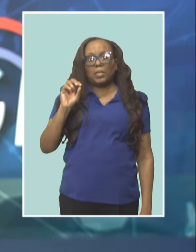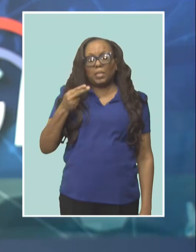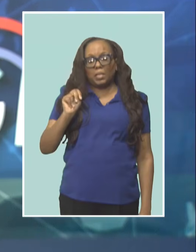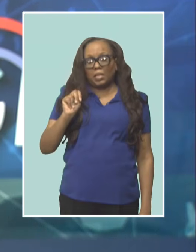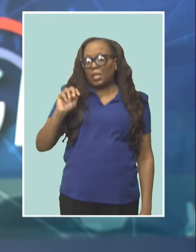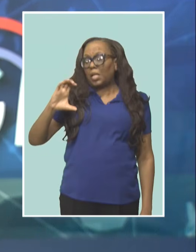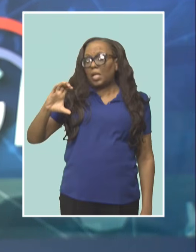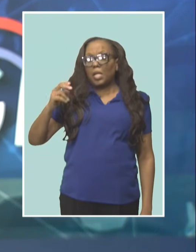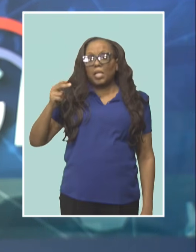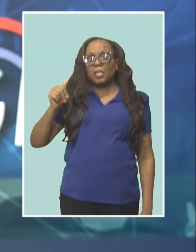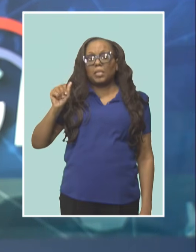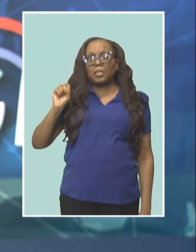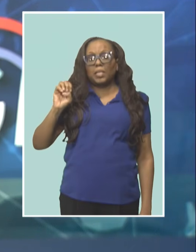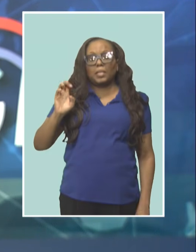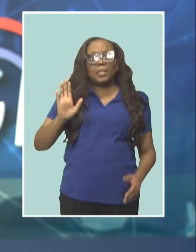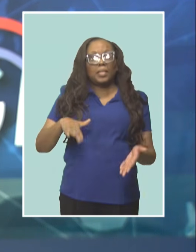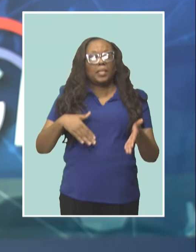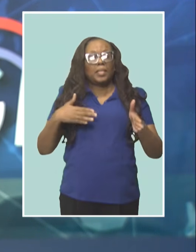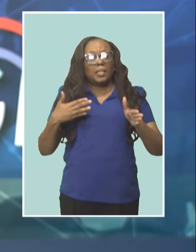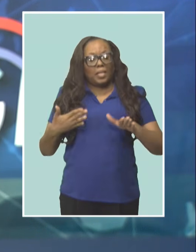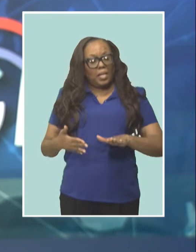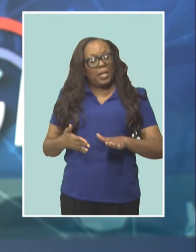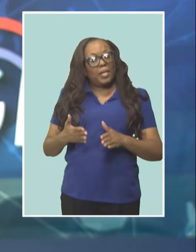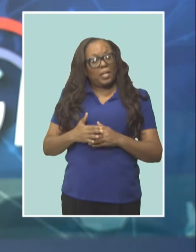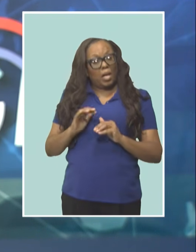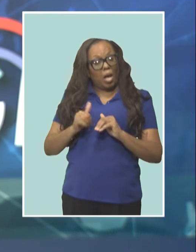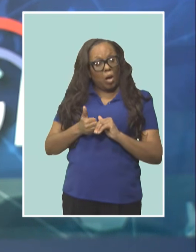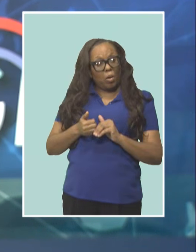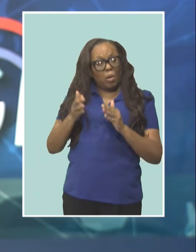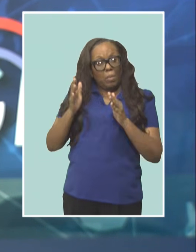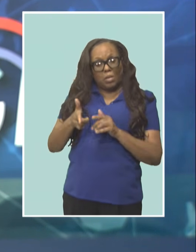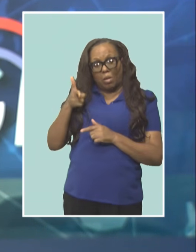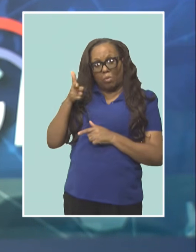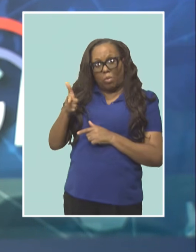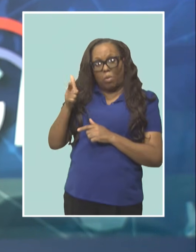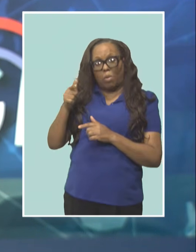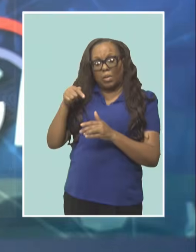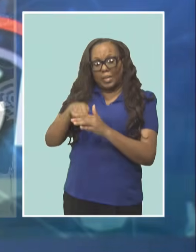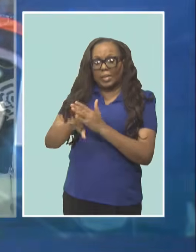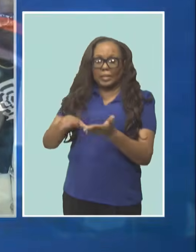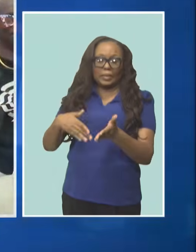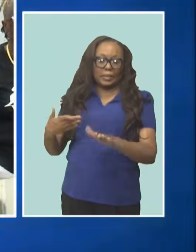on the hard court at Silver Hill Christchurch. Anesta Henry has that story.